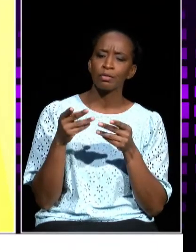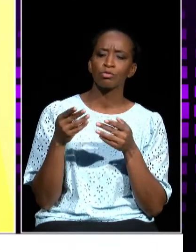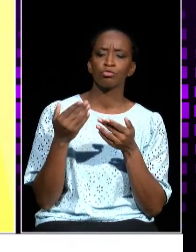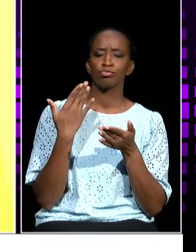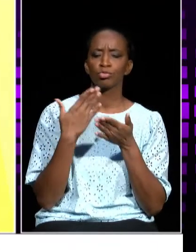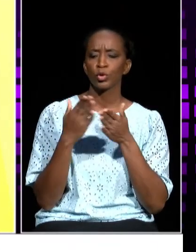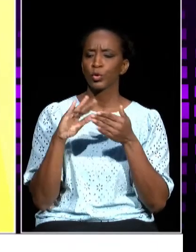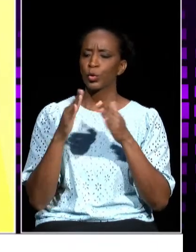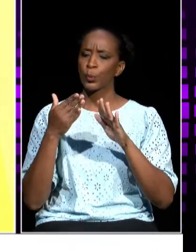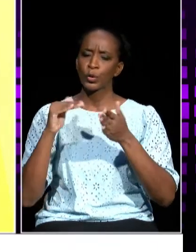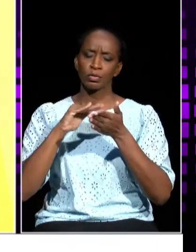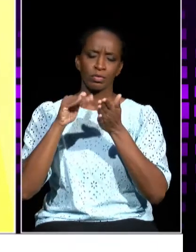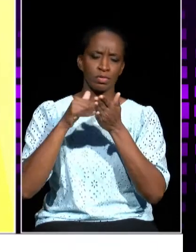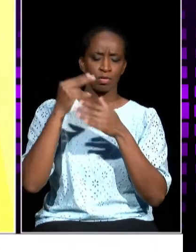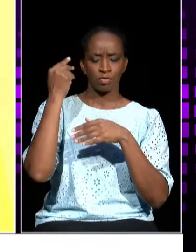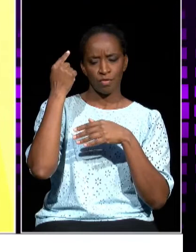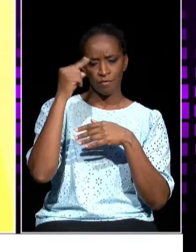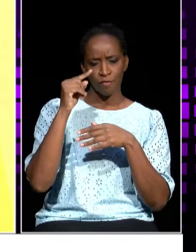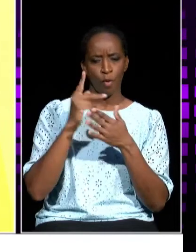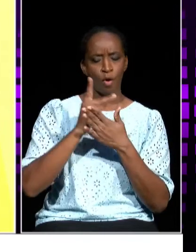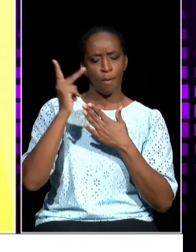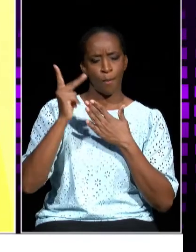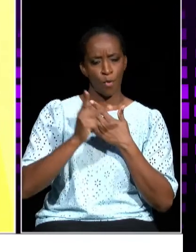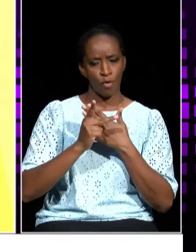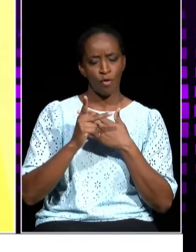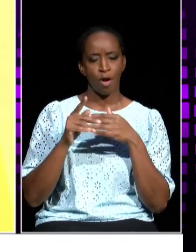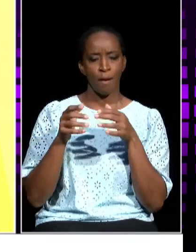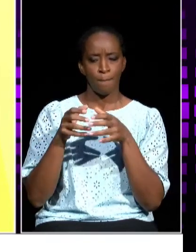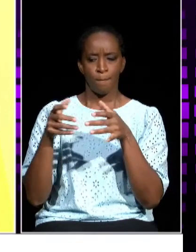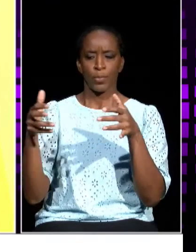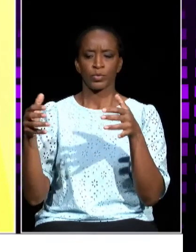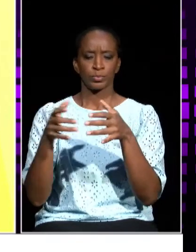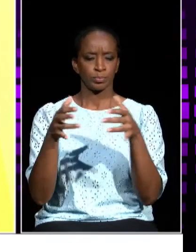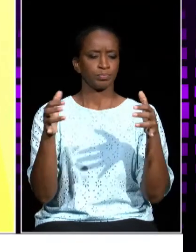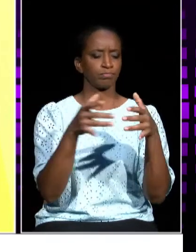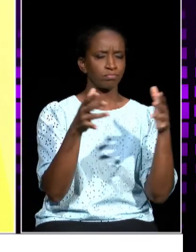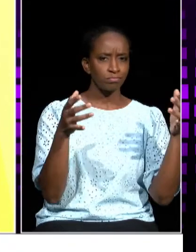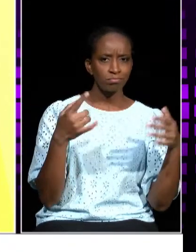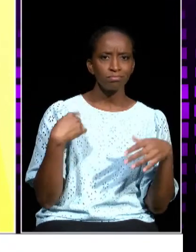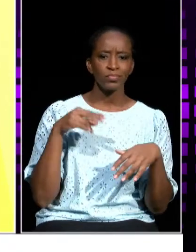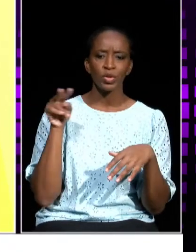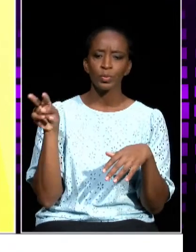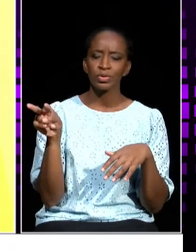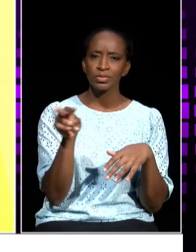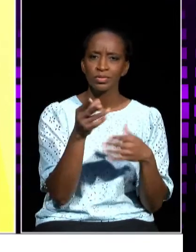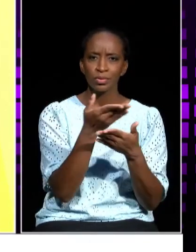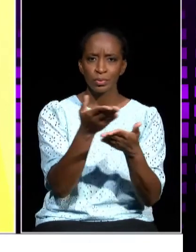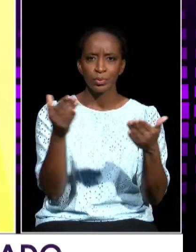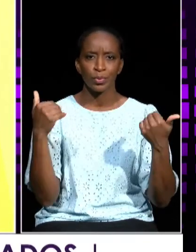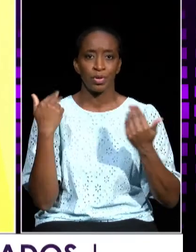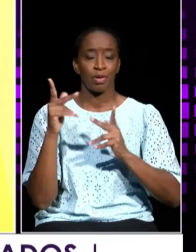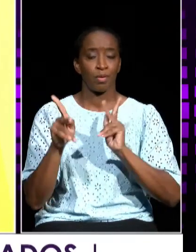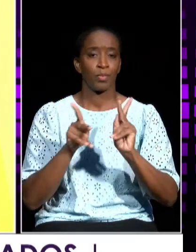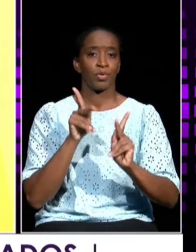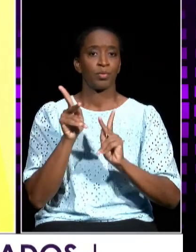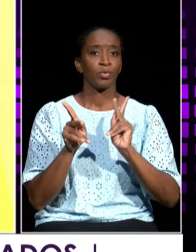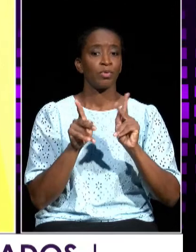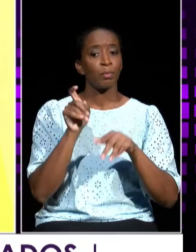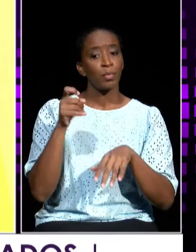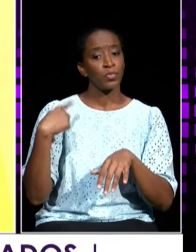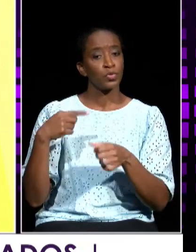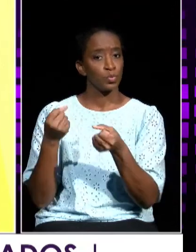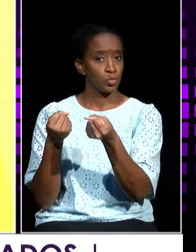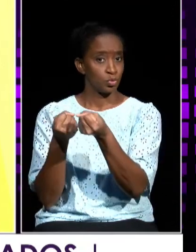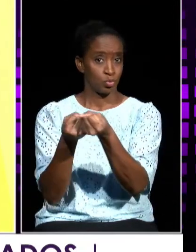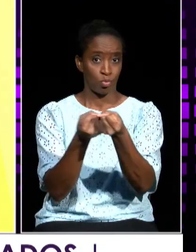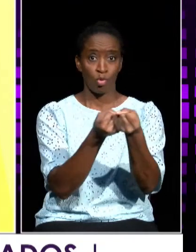Because, like I mentioned earlier, we see you as our human currency. We must invest, and we need to ensure